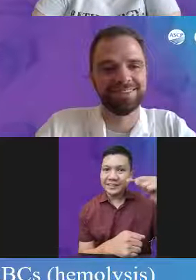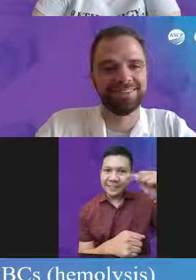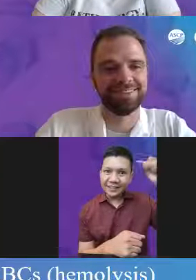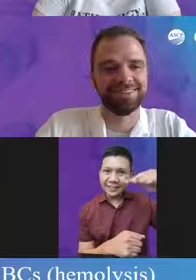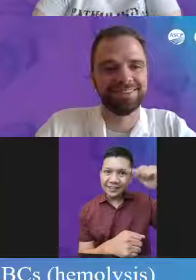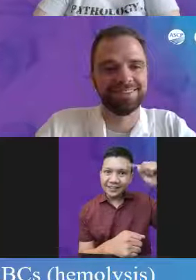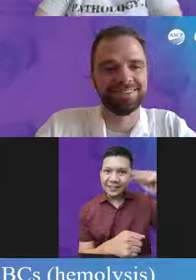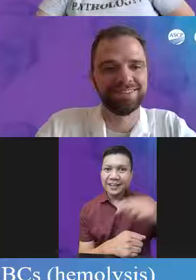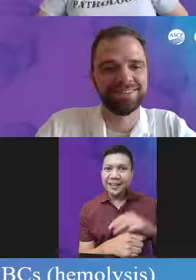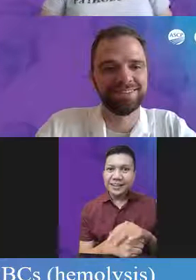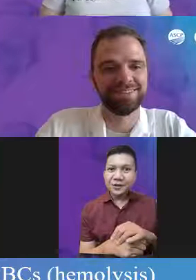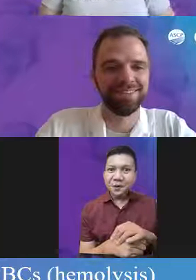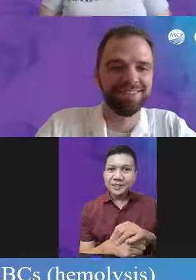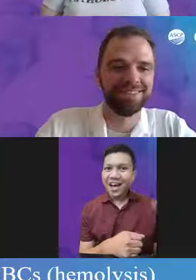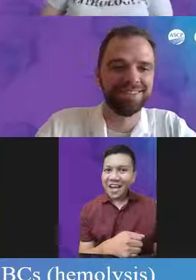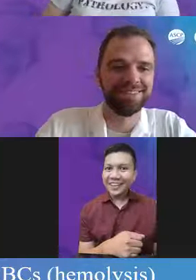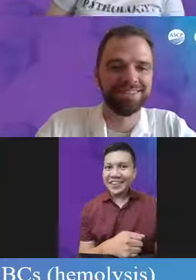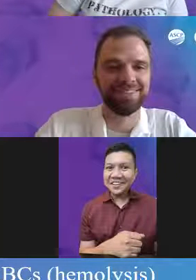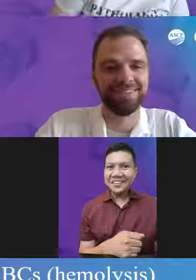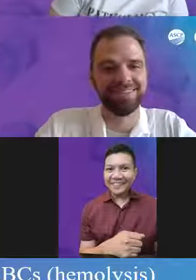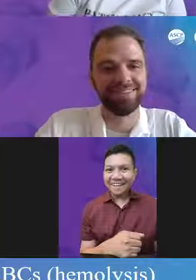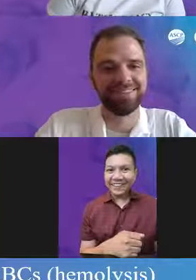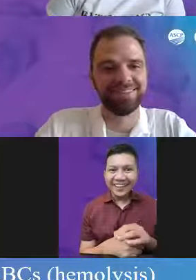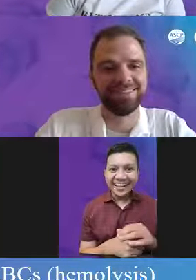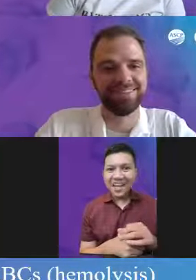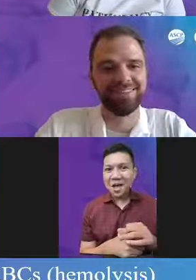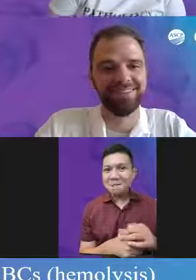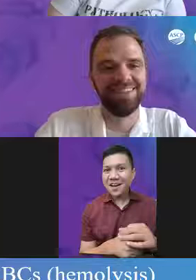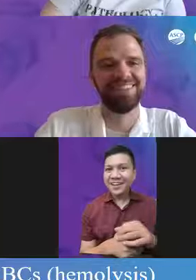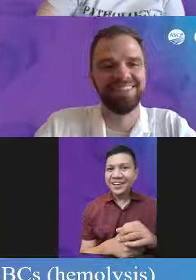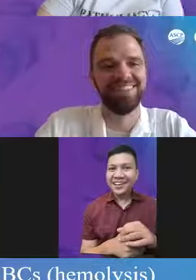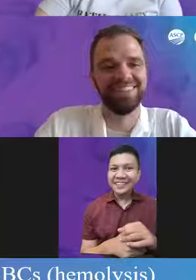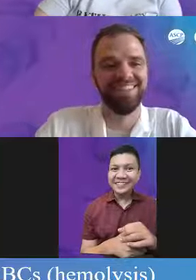that, like, a slit goat's eye. Oh. I think of it that way.